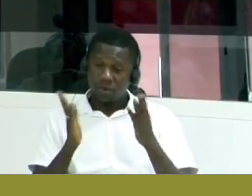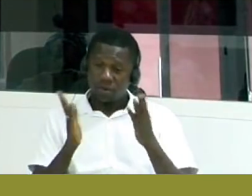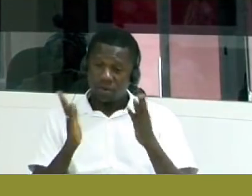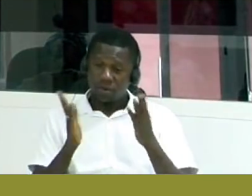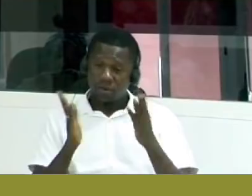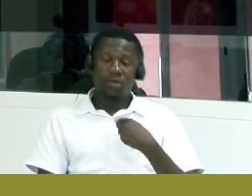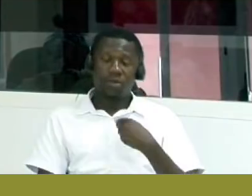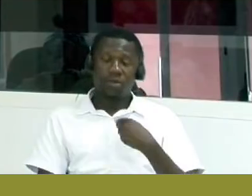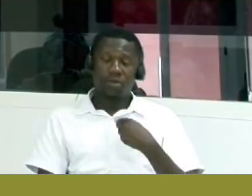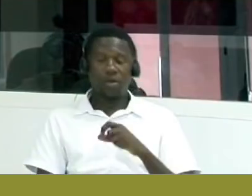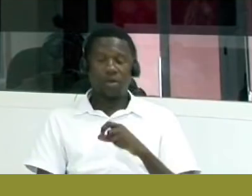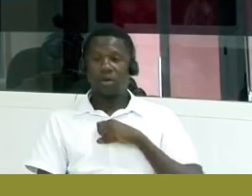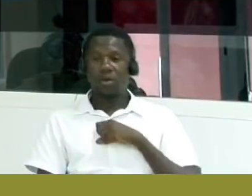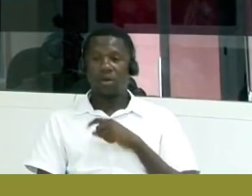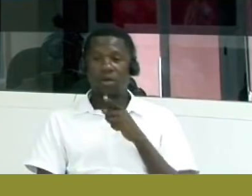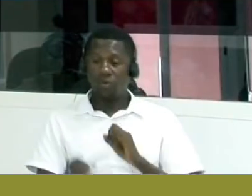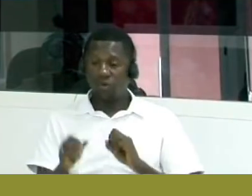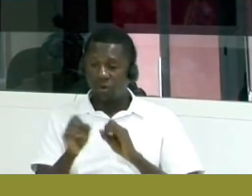personally did not.